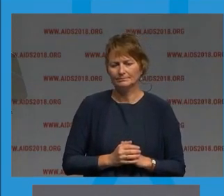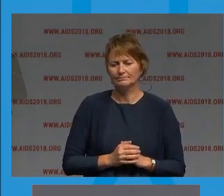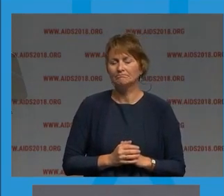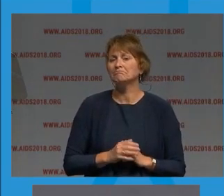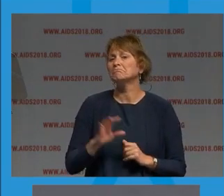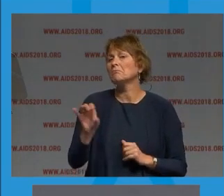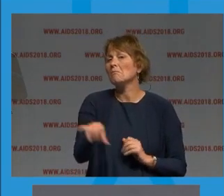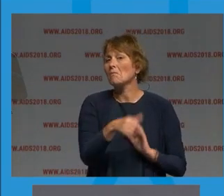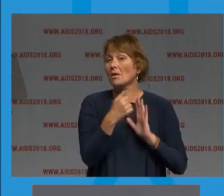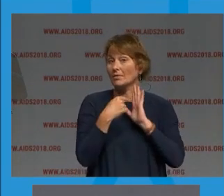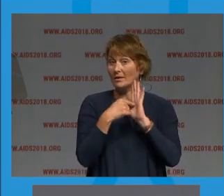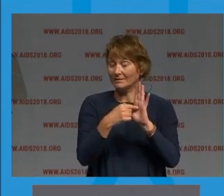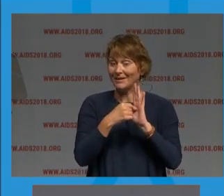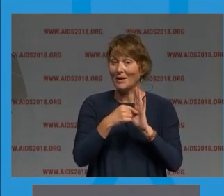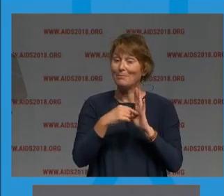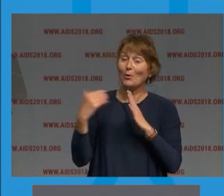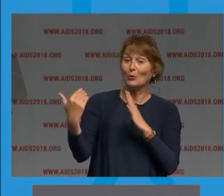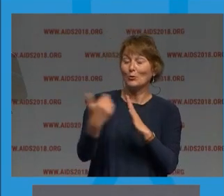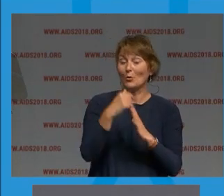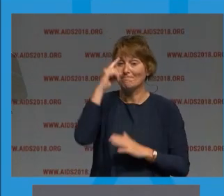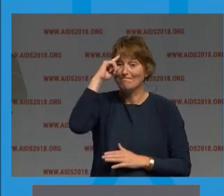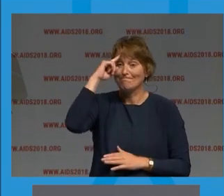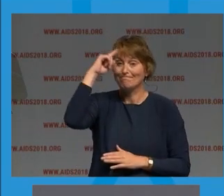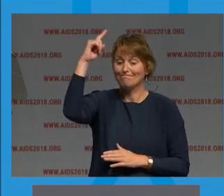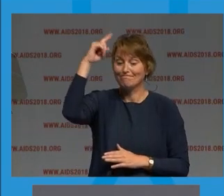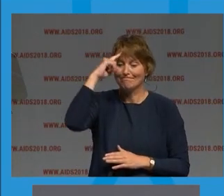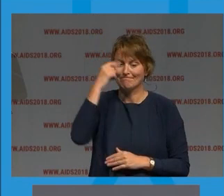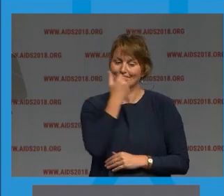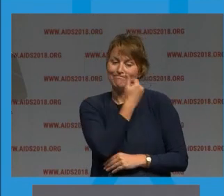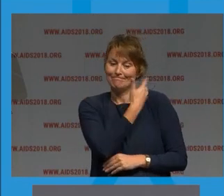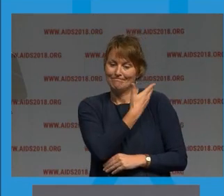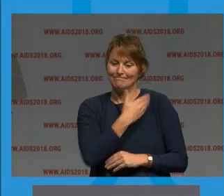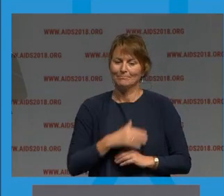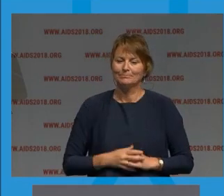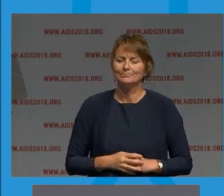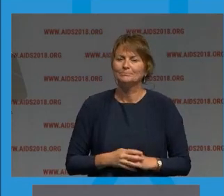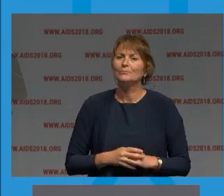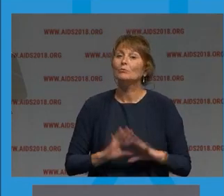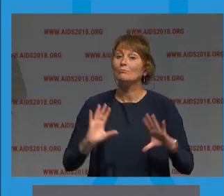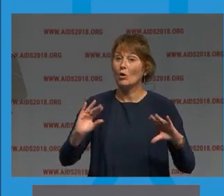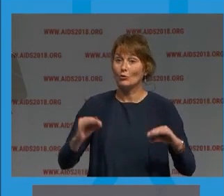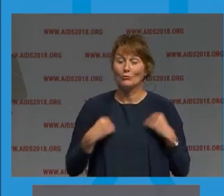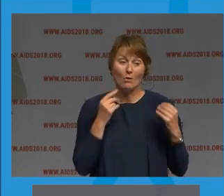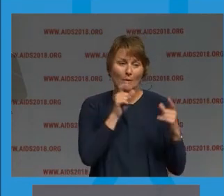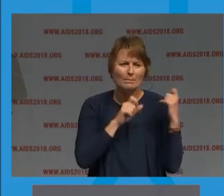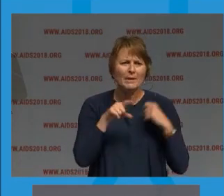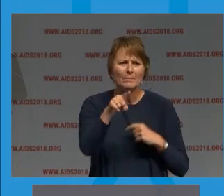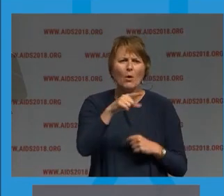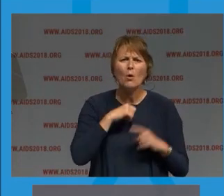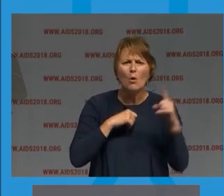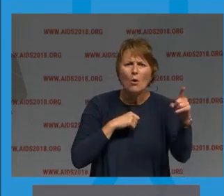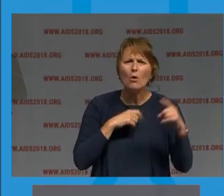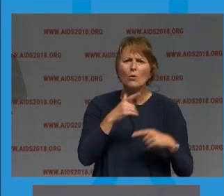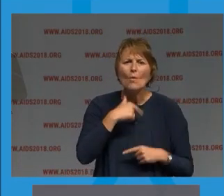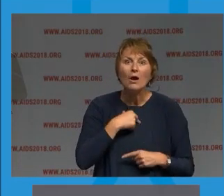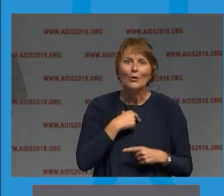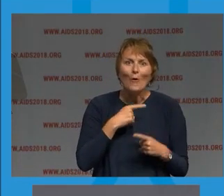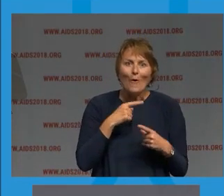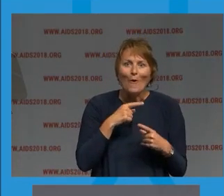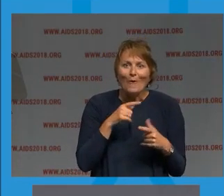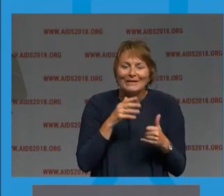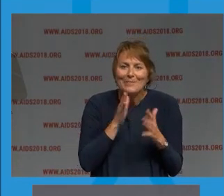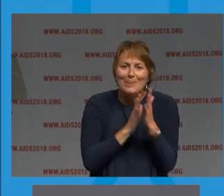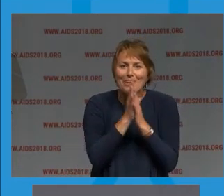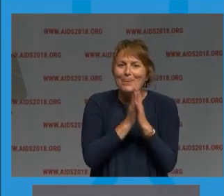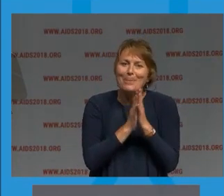Another example of innovations for case finding is shown on this slide. Getting young people experimenting with different drugs engaged in